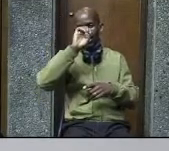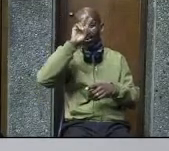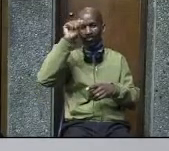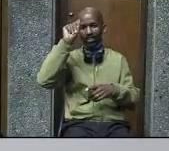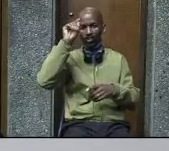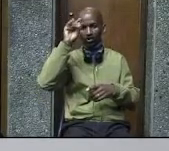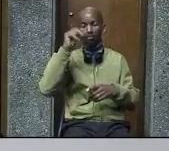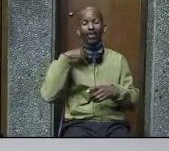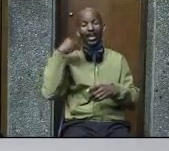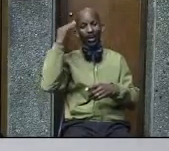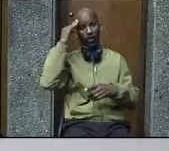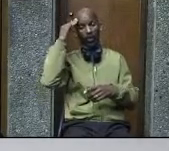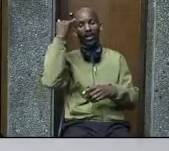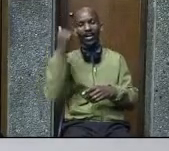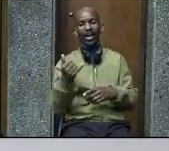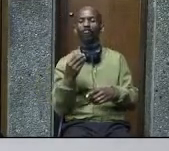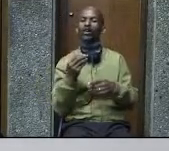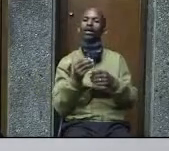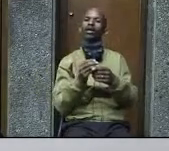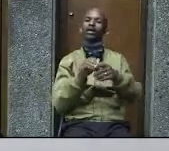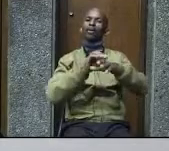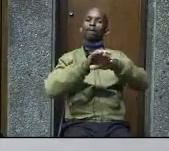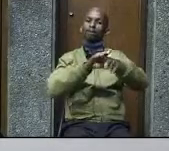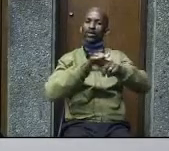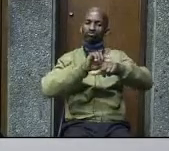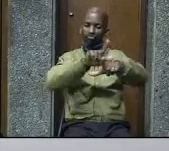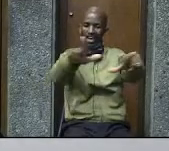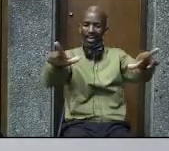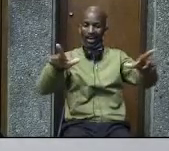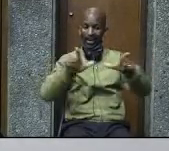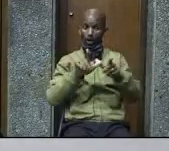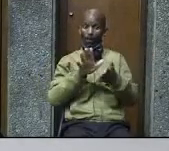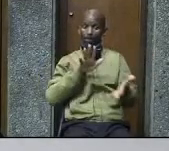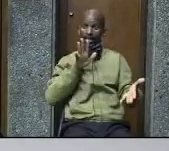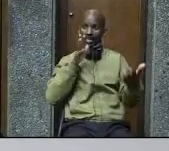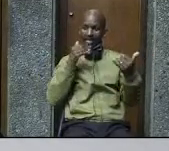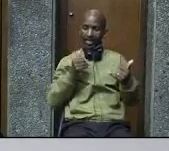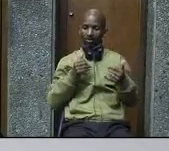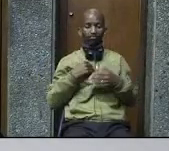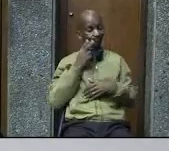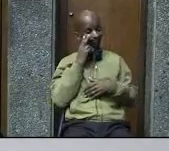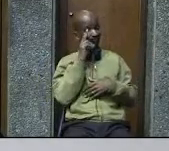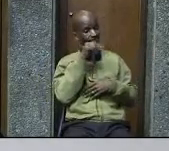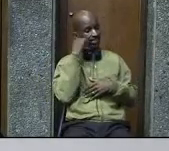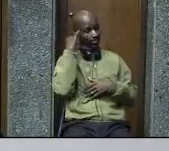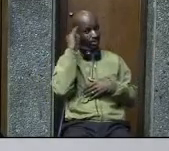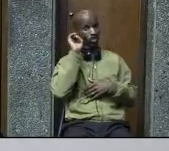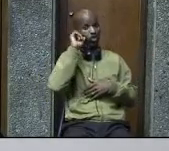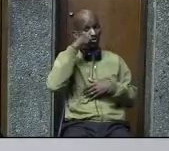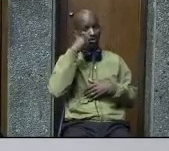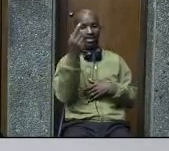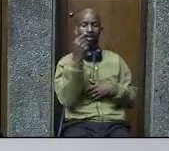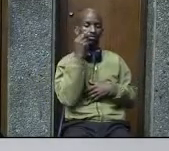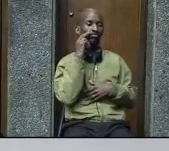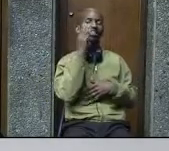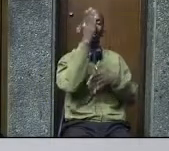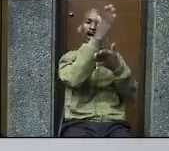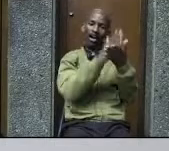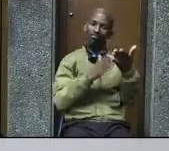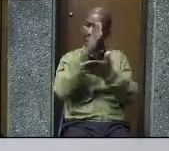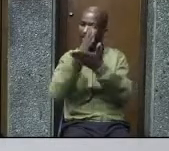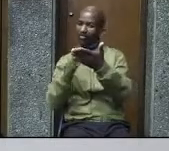I know, it's in a little charter to the gima gima. Now close your eyes and imagine tomorrow we come and say, no, half